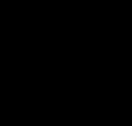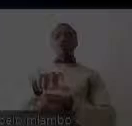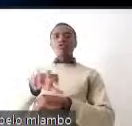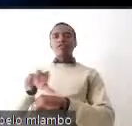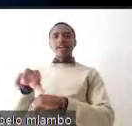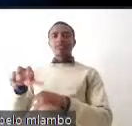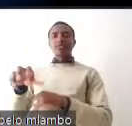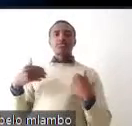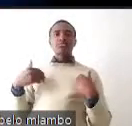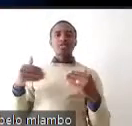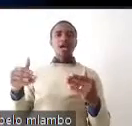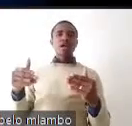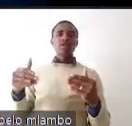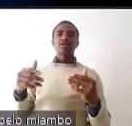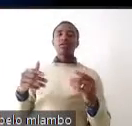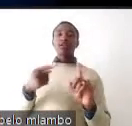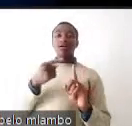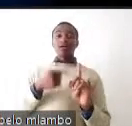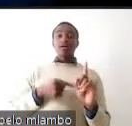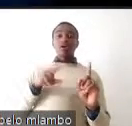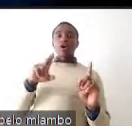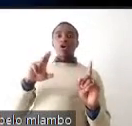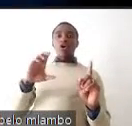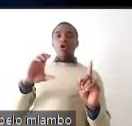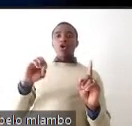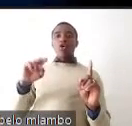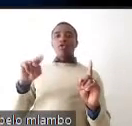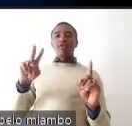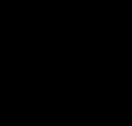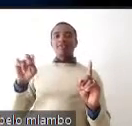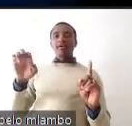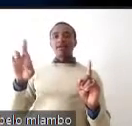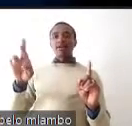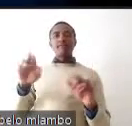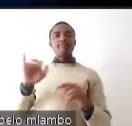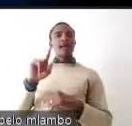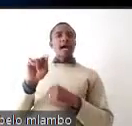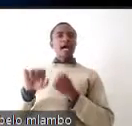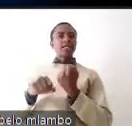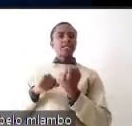starting with the convener, Pt2, IT support,